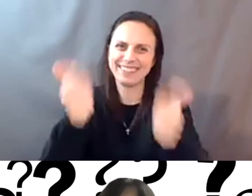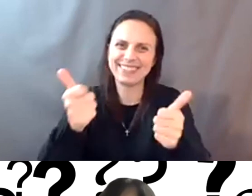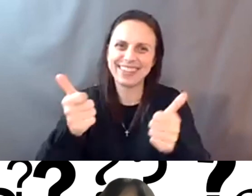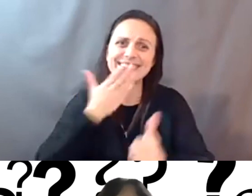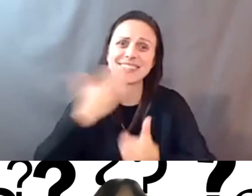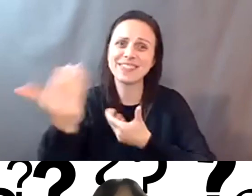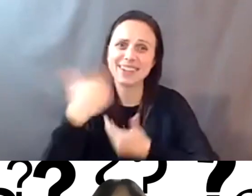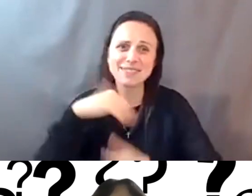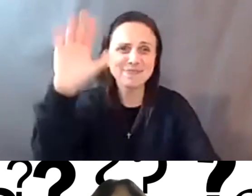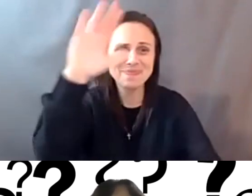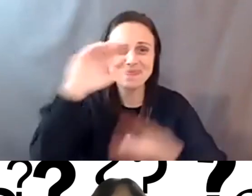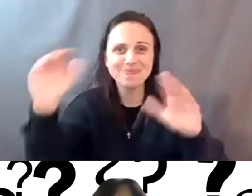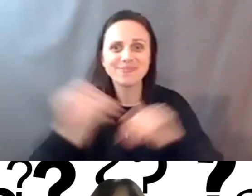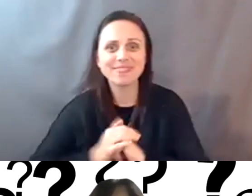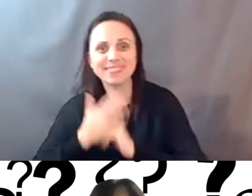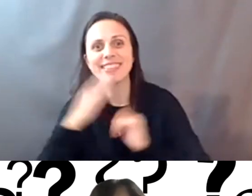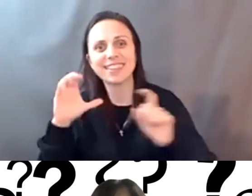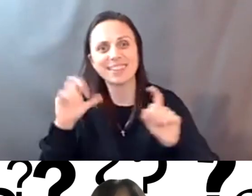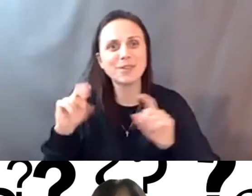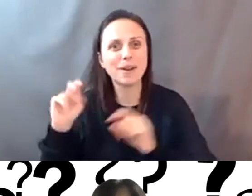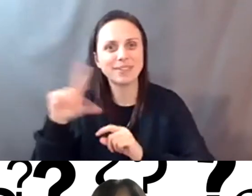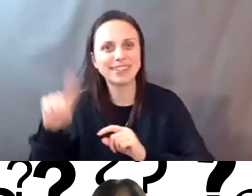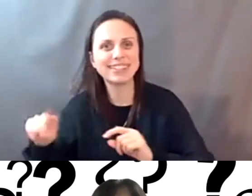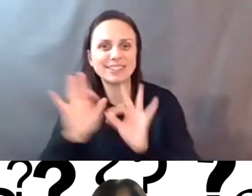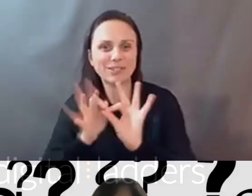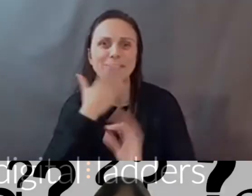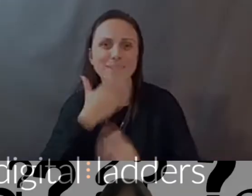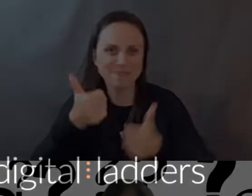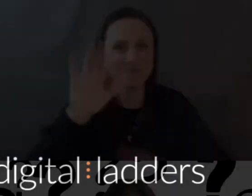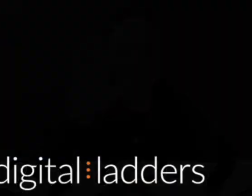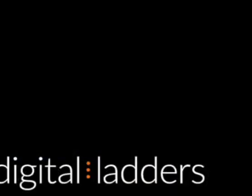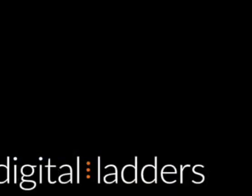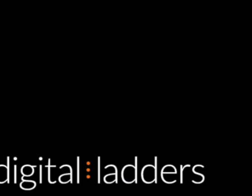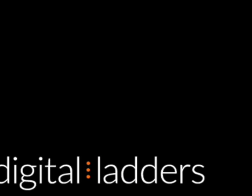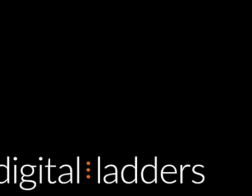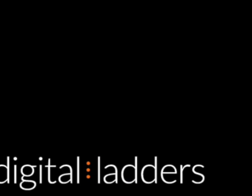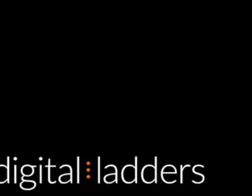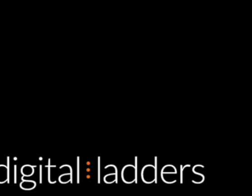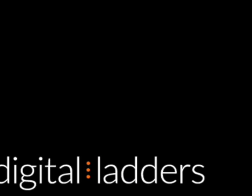for coming. everyone. Thanks Bye-bye. to Carmen and Liz as well for the Yes. interpretation. I see you.